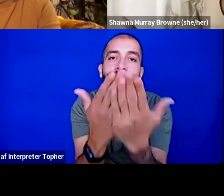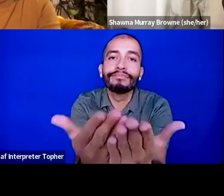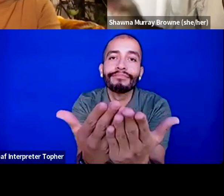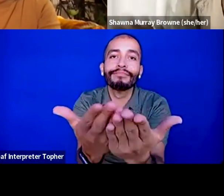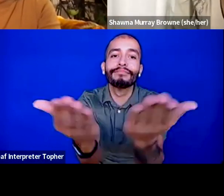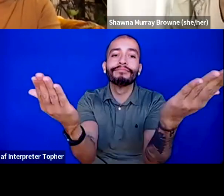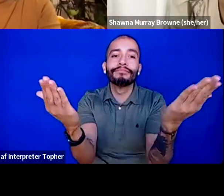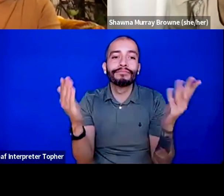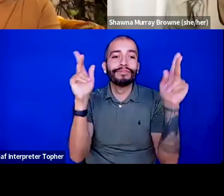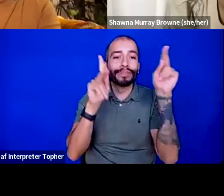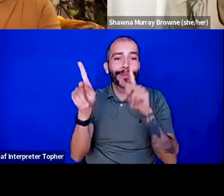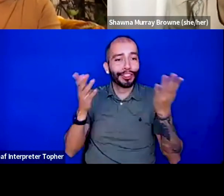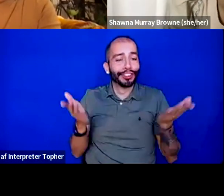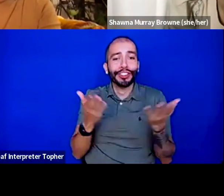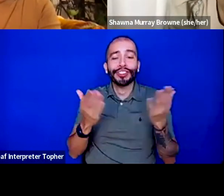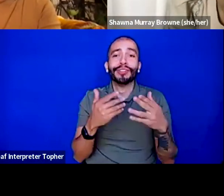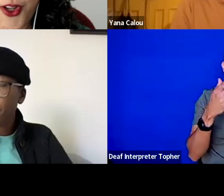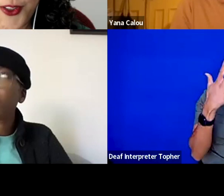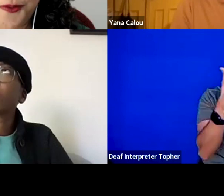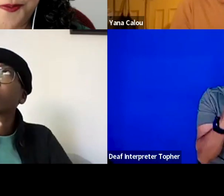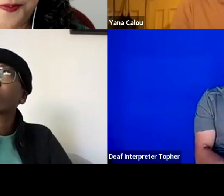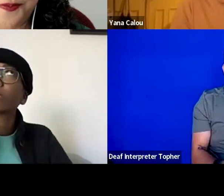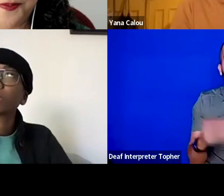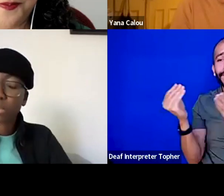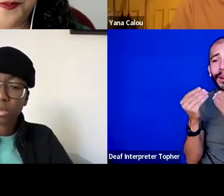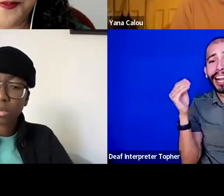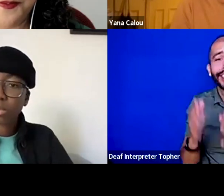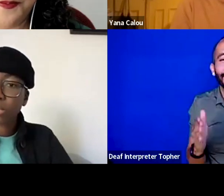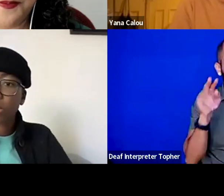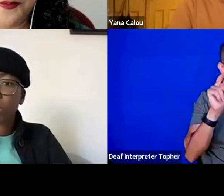for Jessie's exciting announcement. Thank you all.